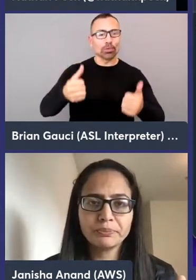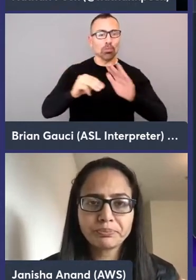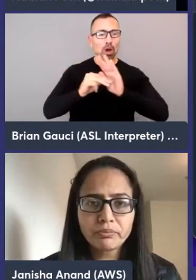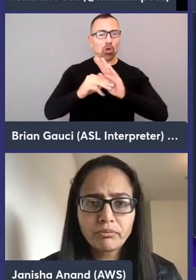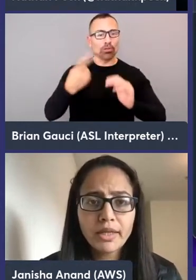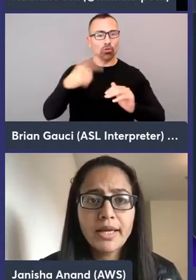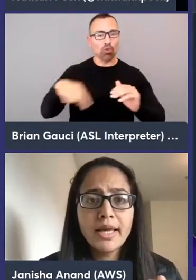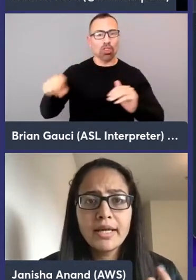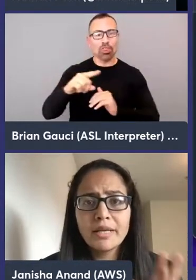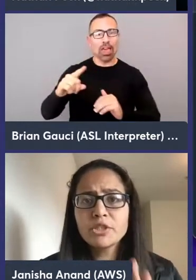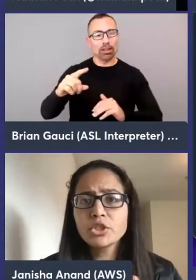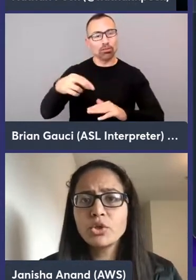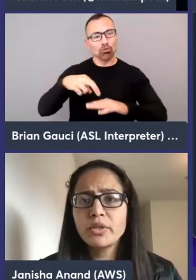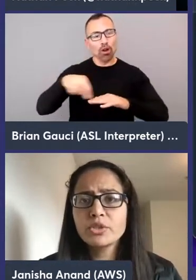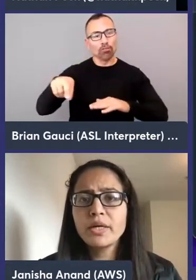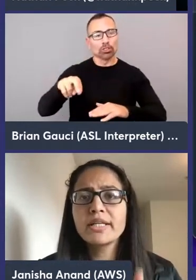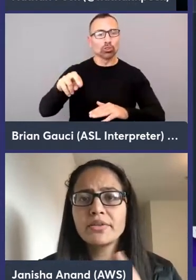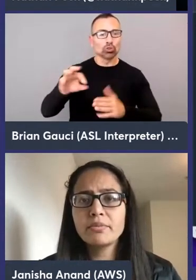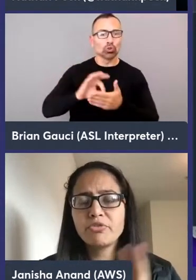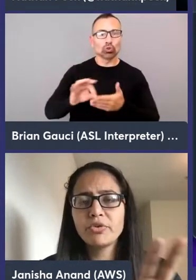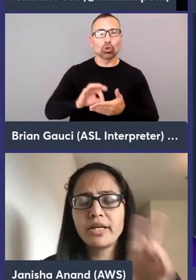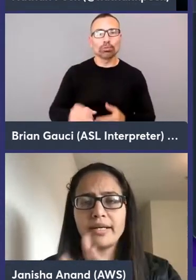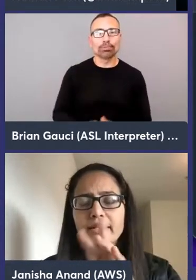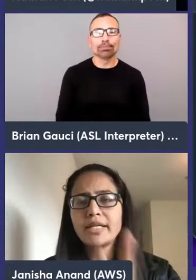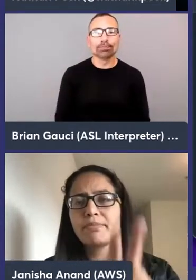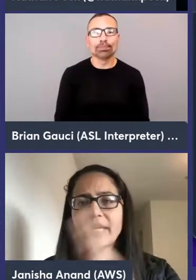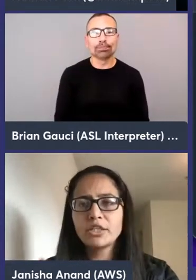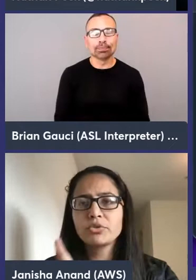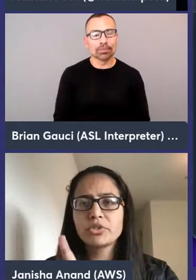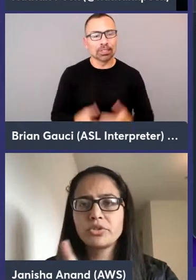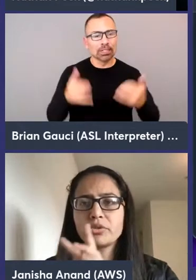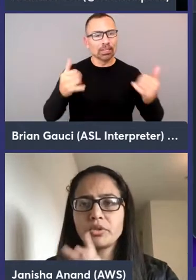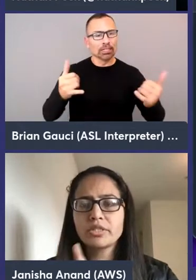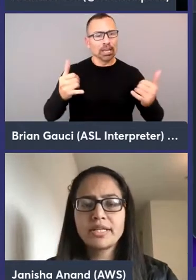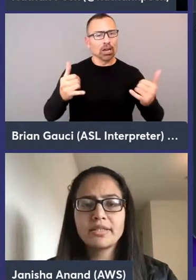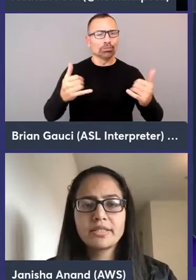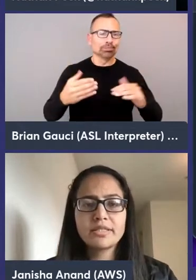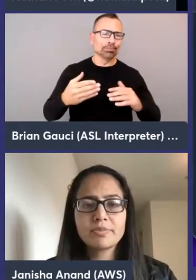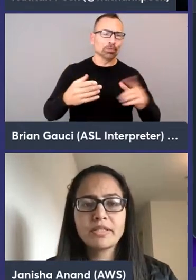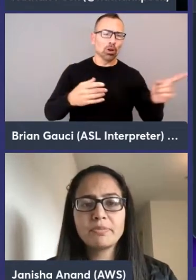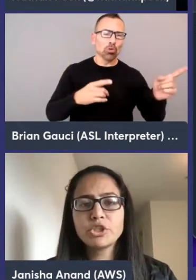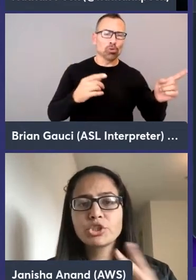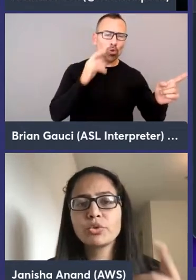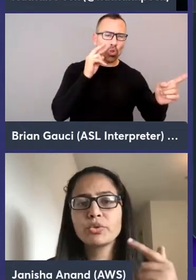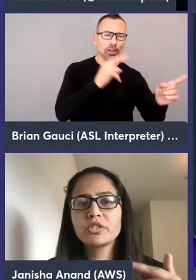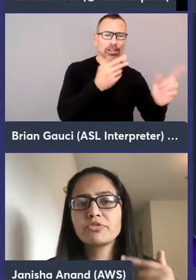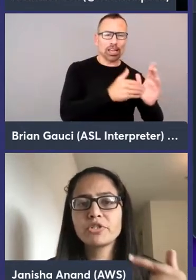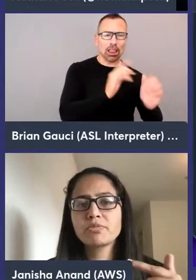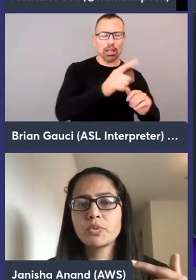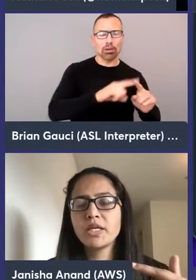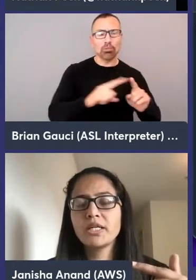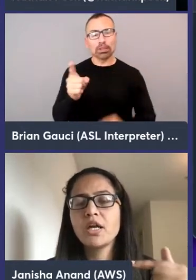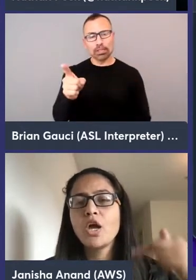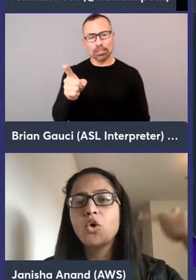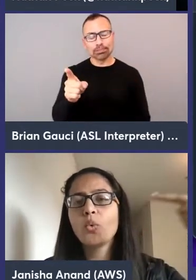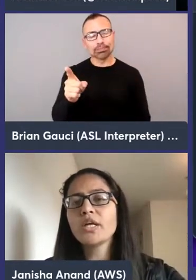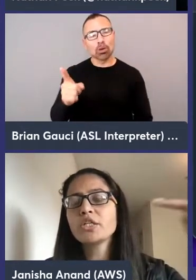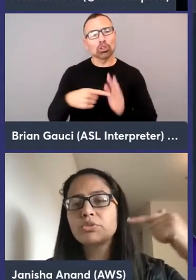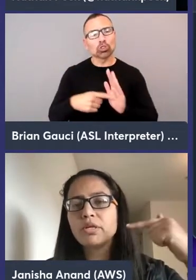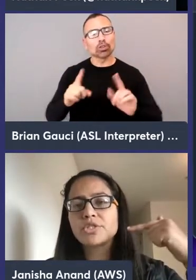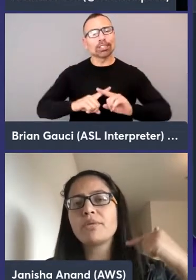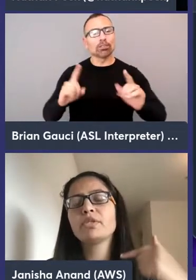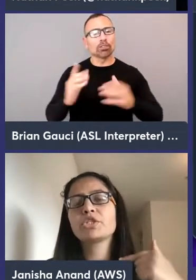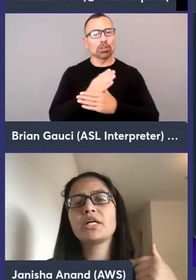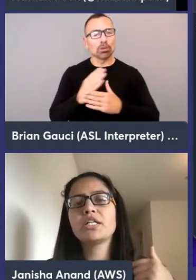score. Let me just go into another and I'll get back into the screen to understand the details, but let me just show you the difference between